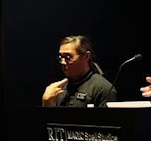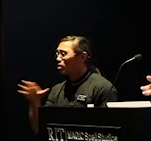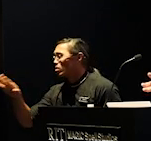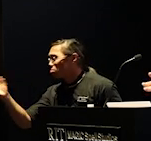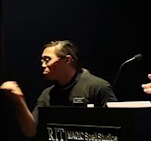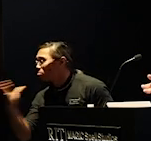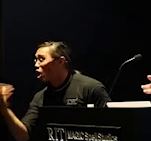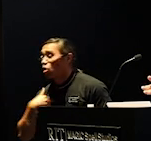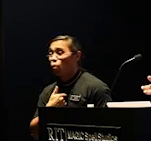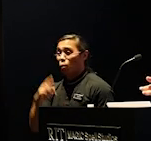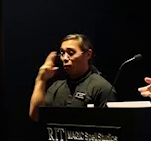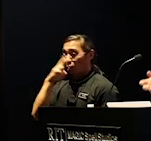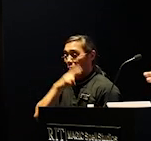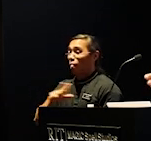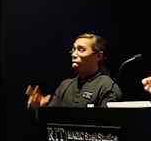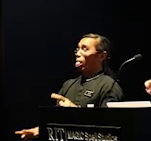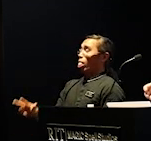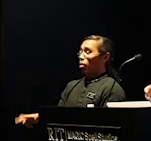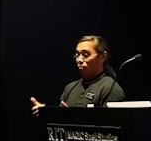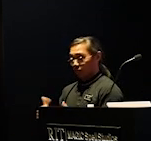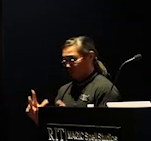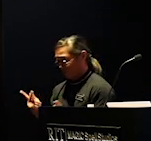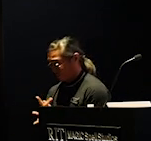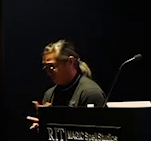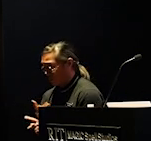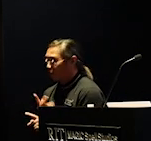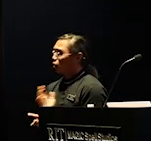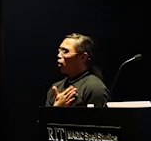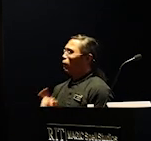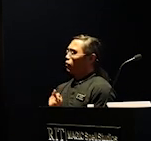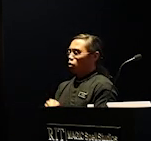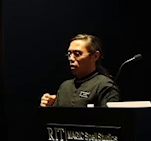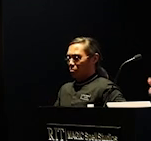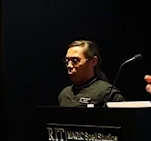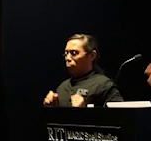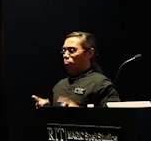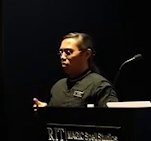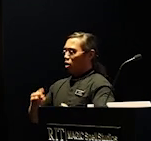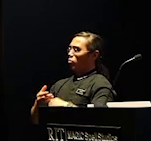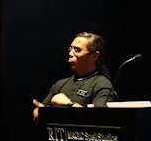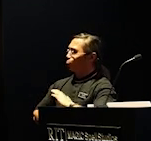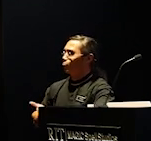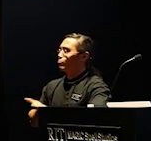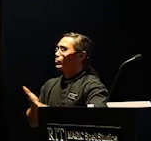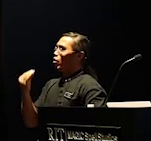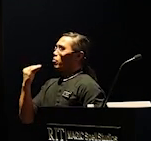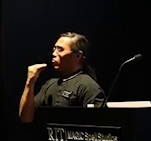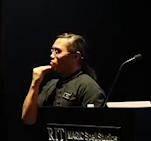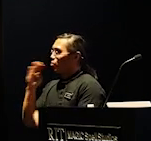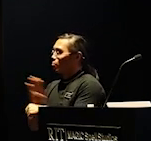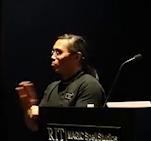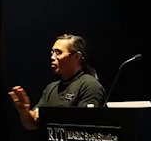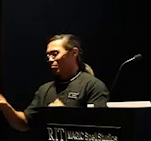were doing because we didn't know how to operate a food service business. I used to work at Java's,